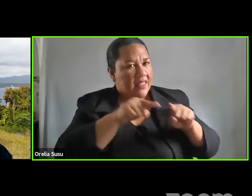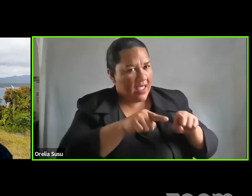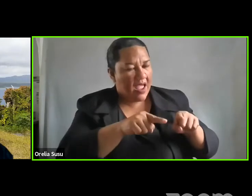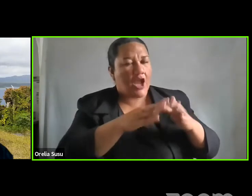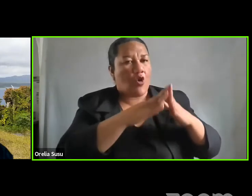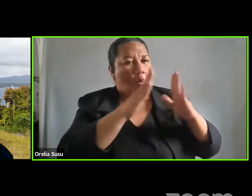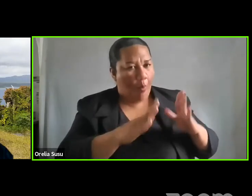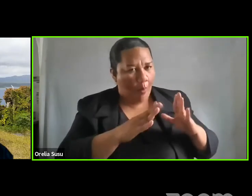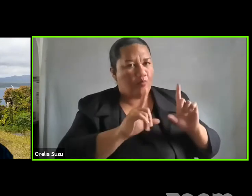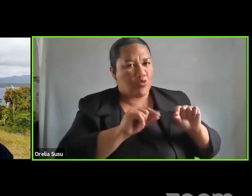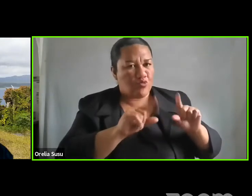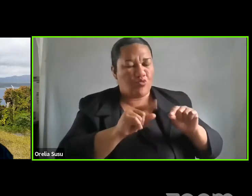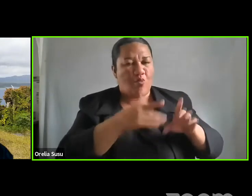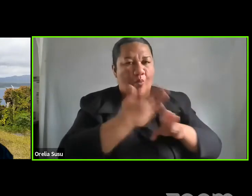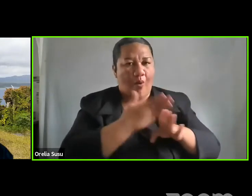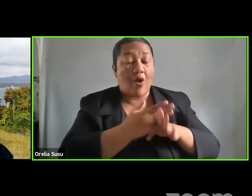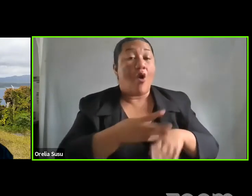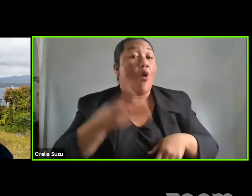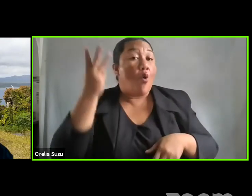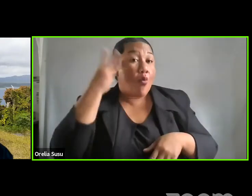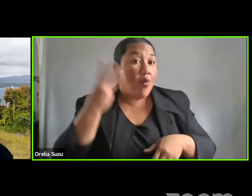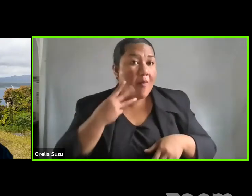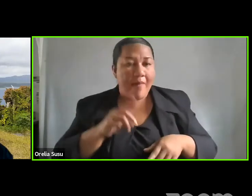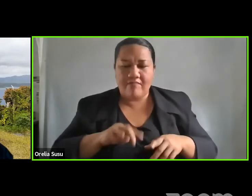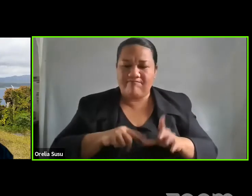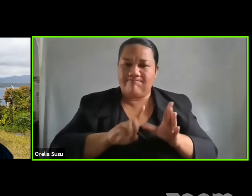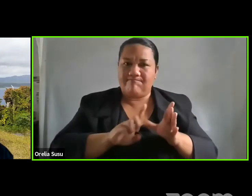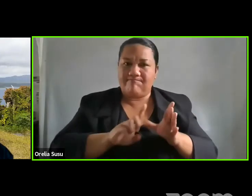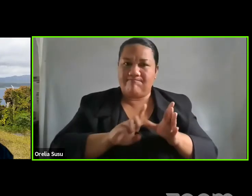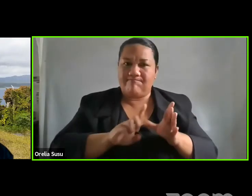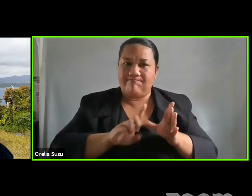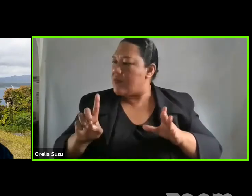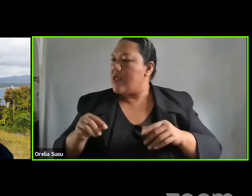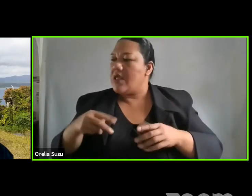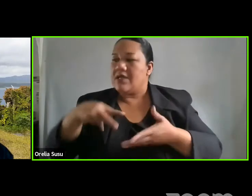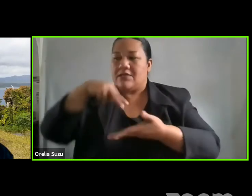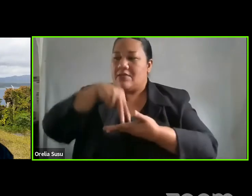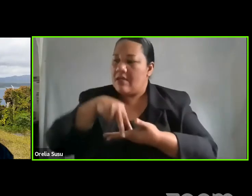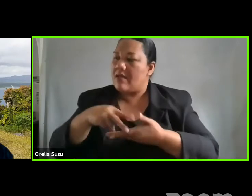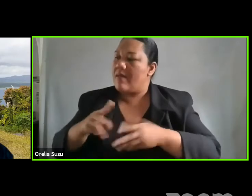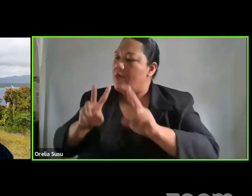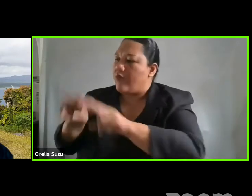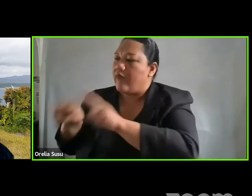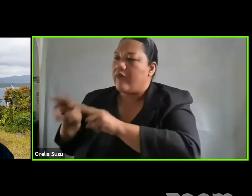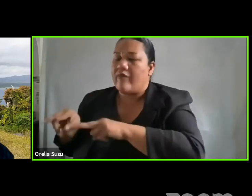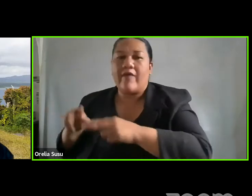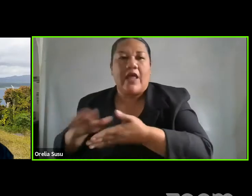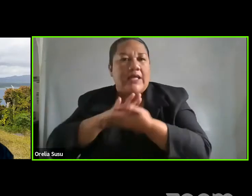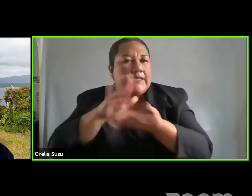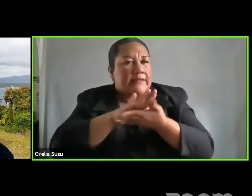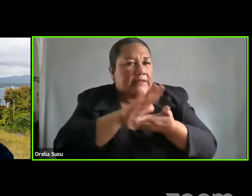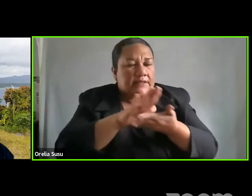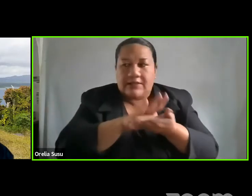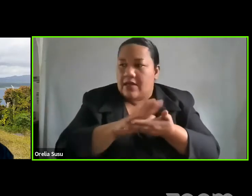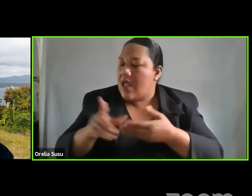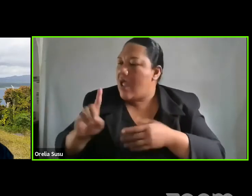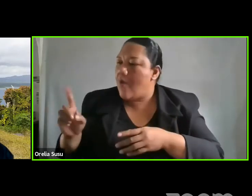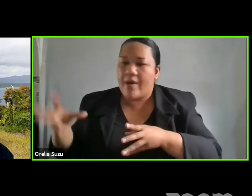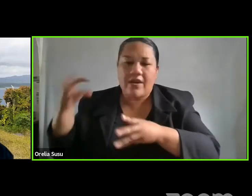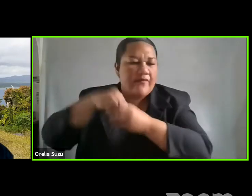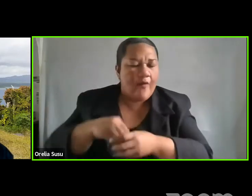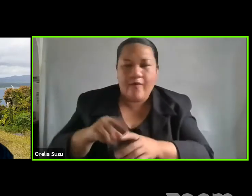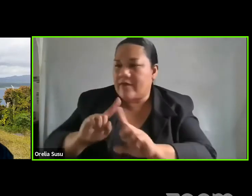women step up and look for assistance of resources in cleaning equipments for their village lbt and grassroots women